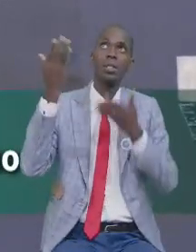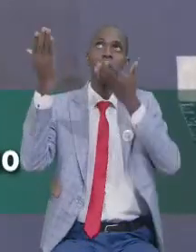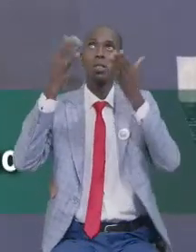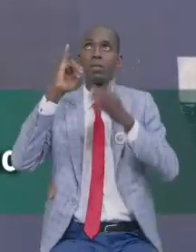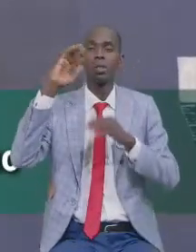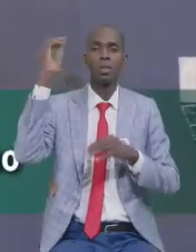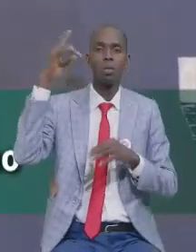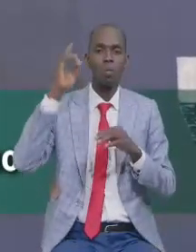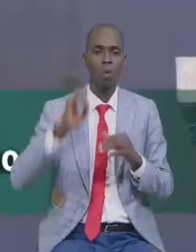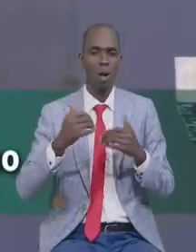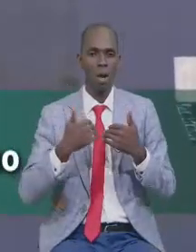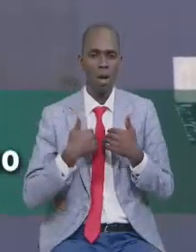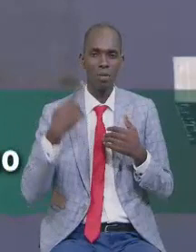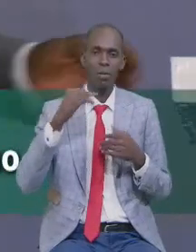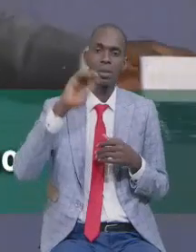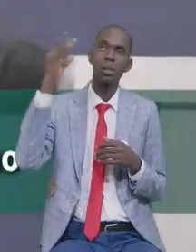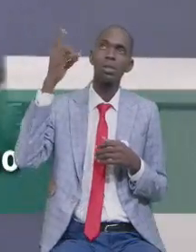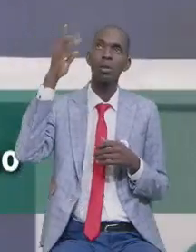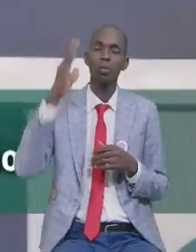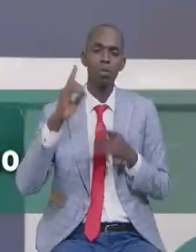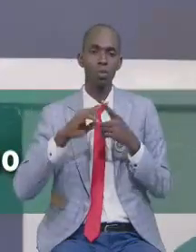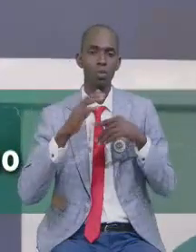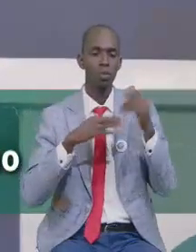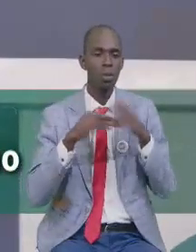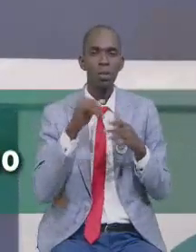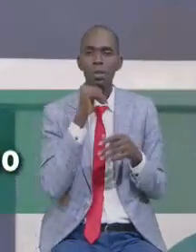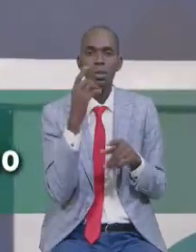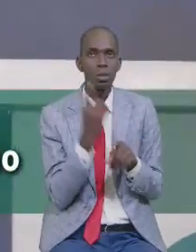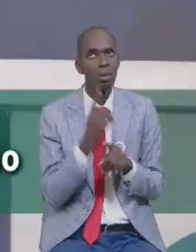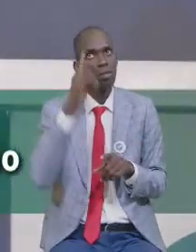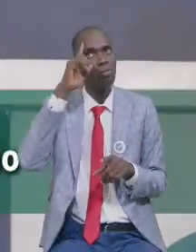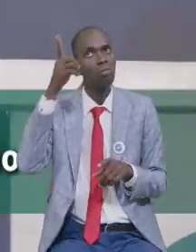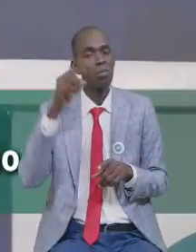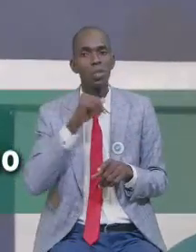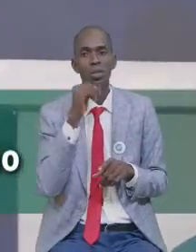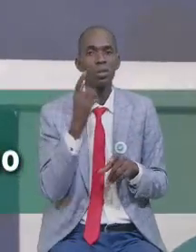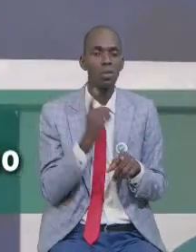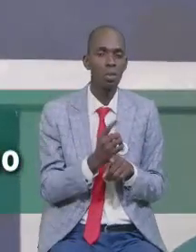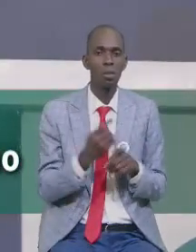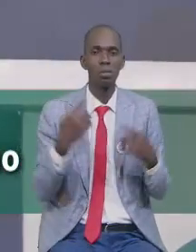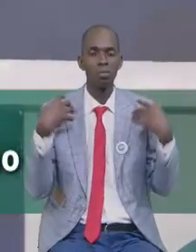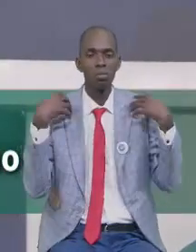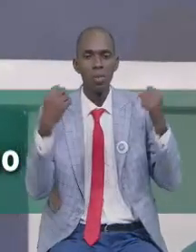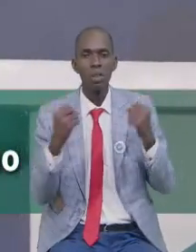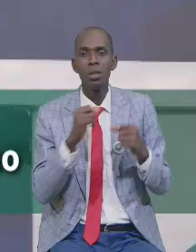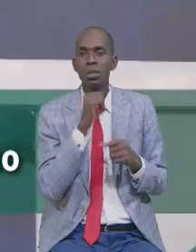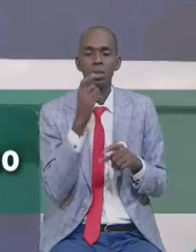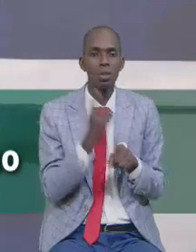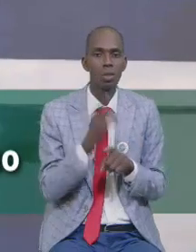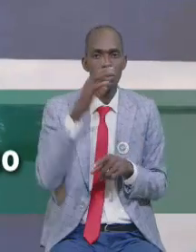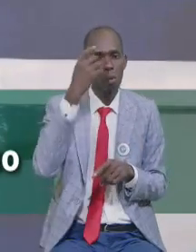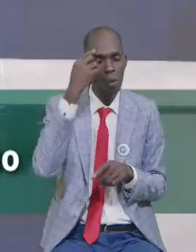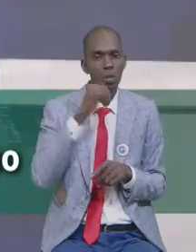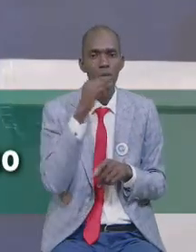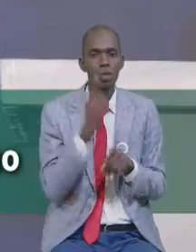the grace of God to build, not just intellect, not just brain, not just your mind, not just your education, not just